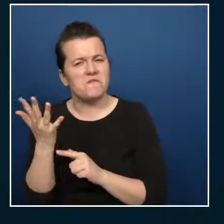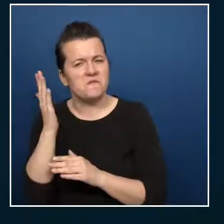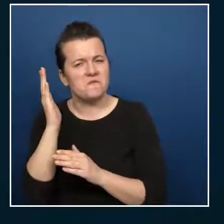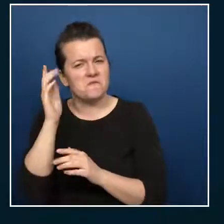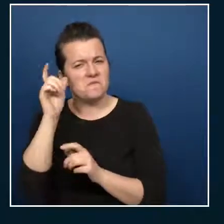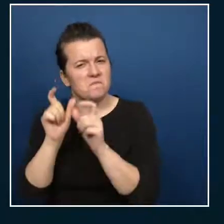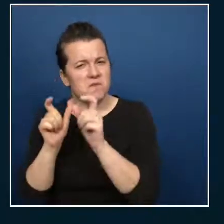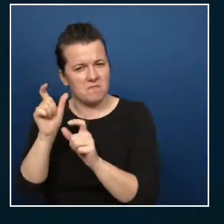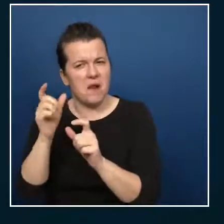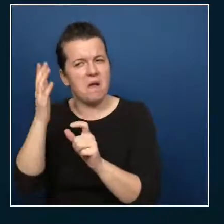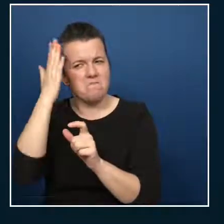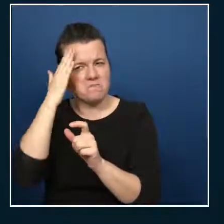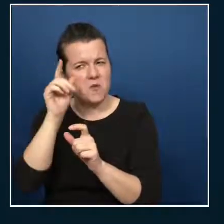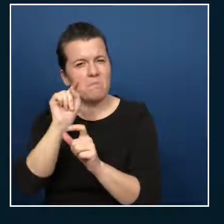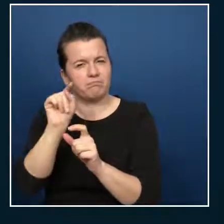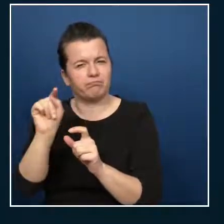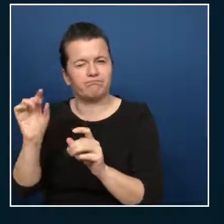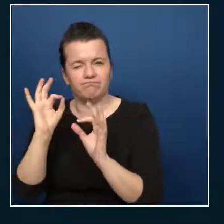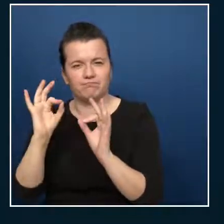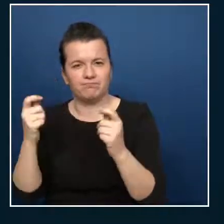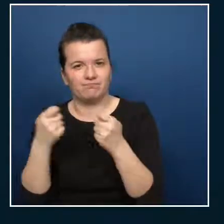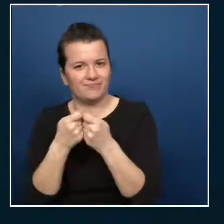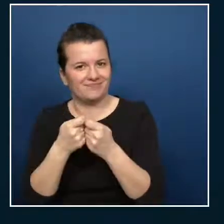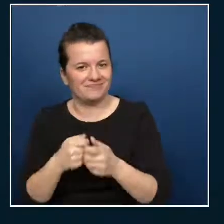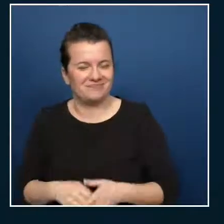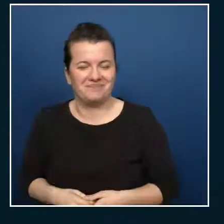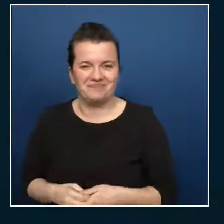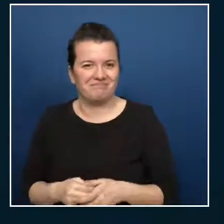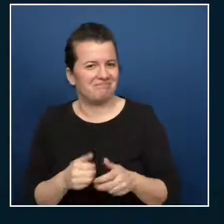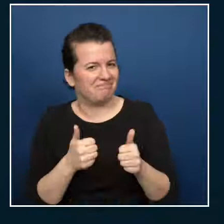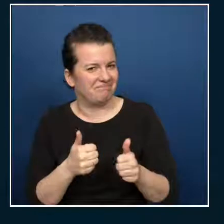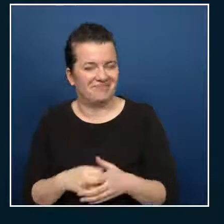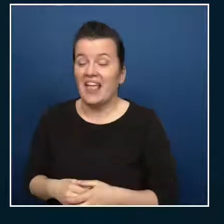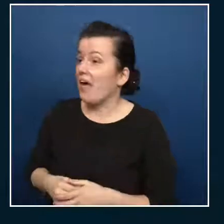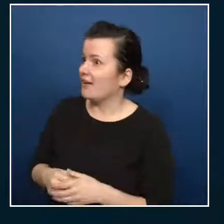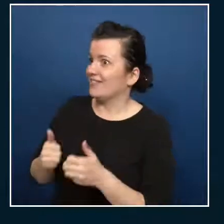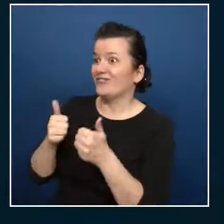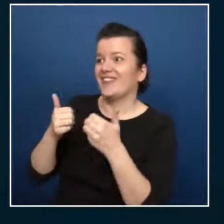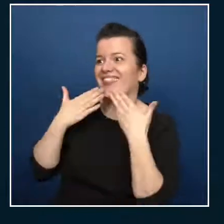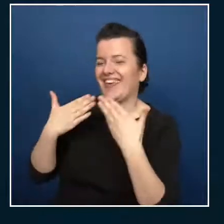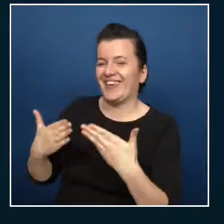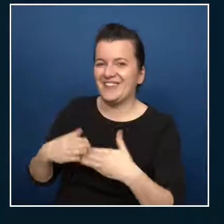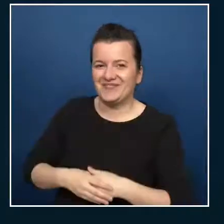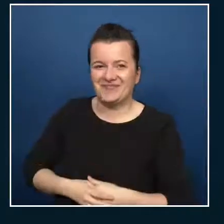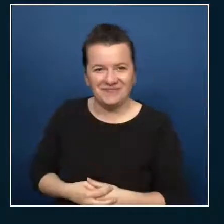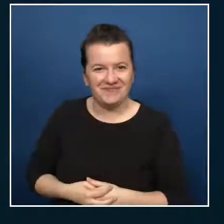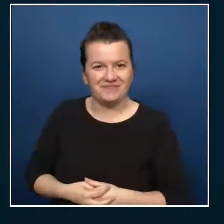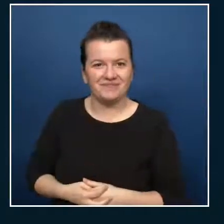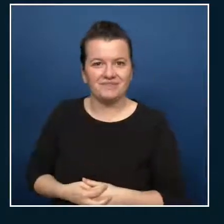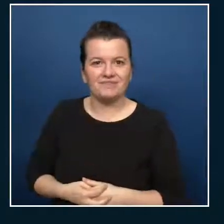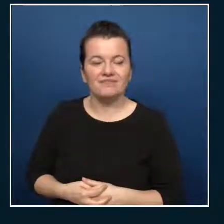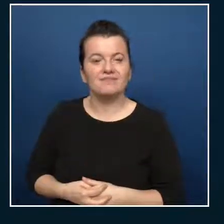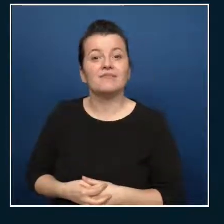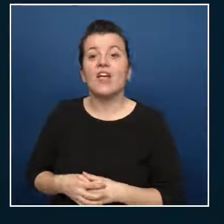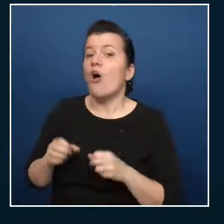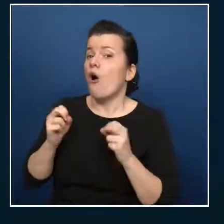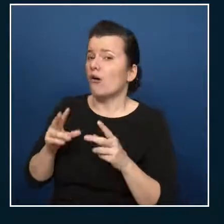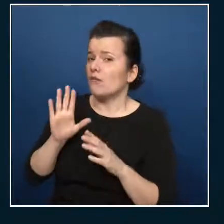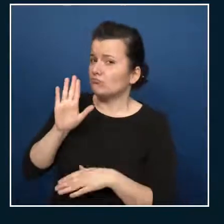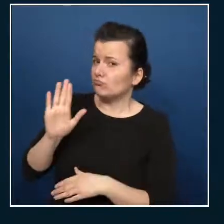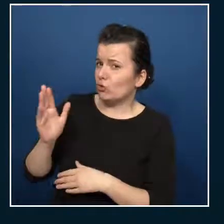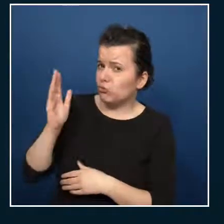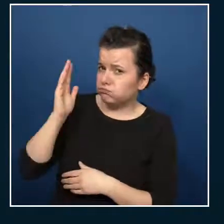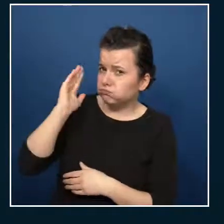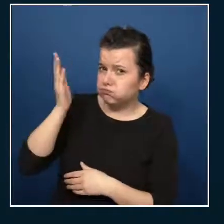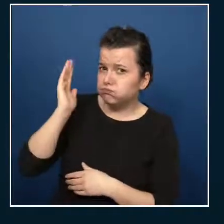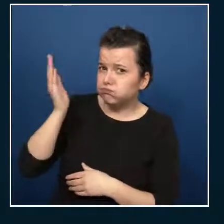interested. So that's great. Yeah, that would be great. Right, thanks. So yeah, about your session today, you will be